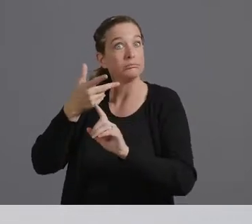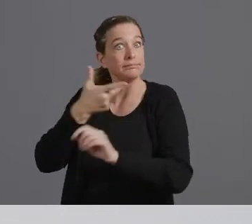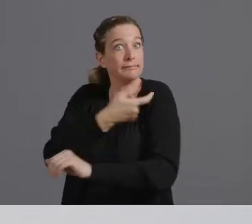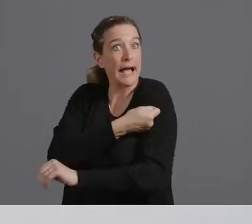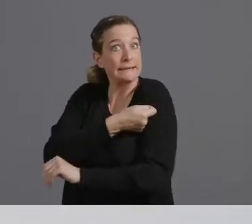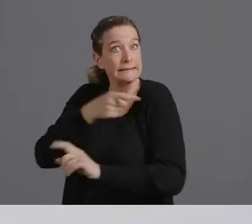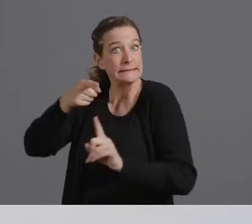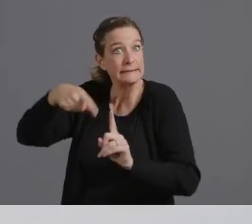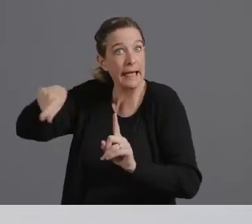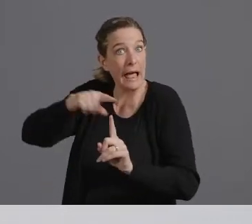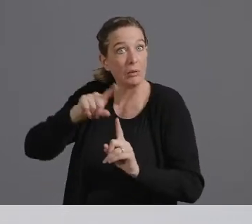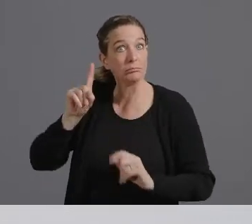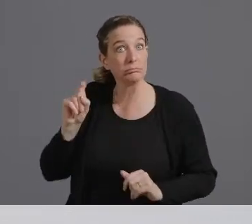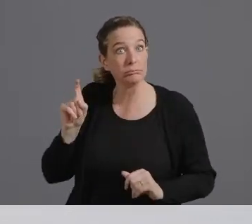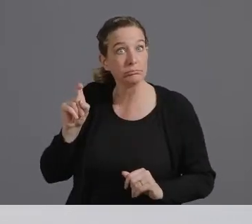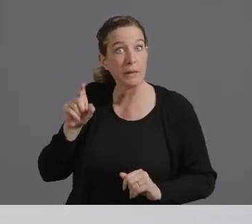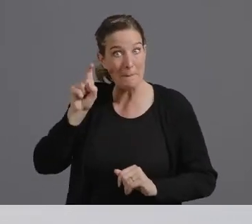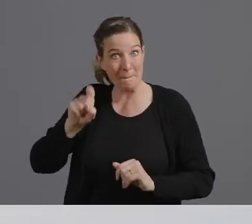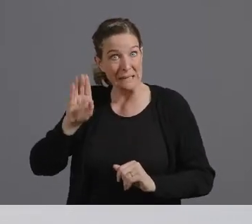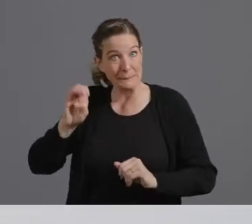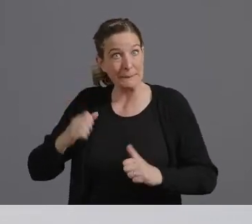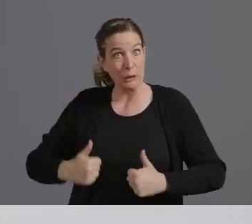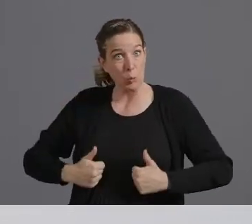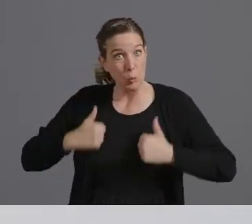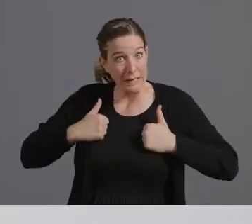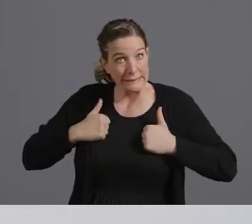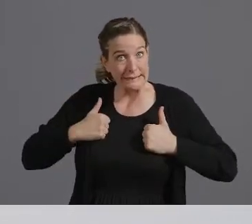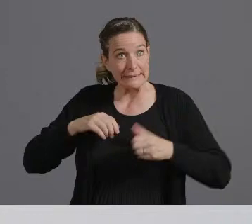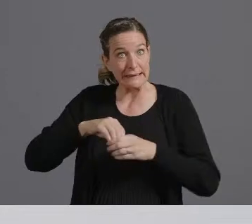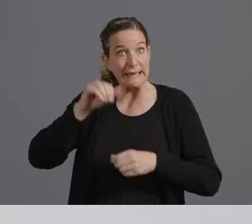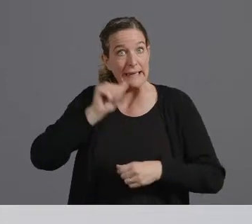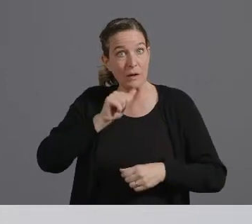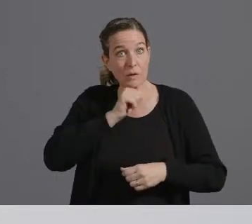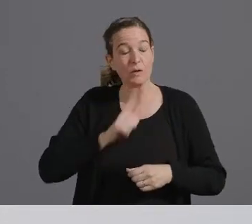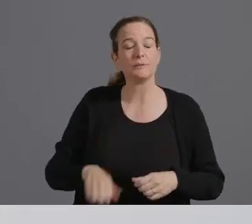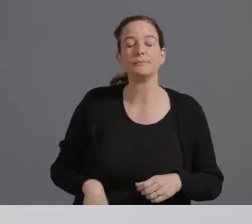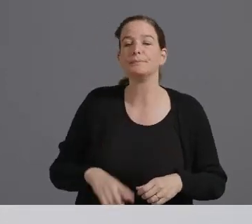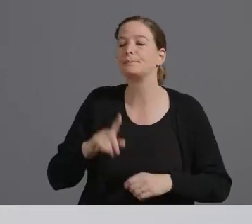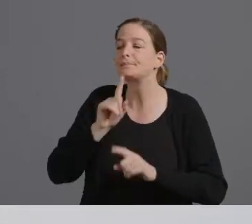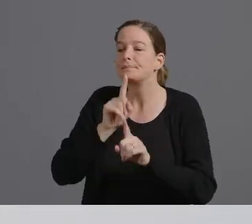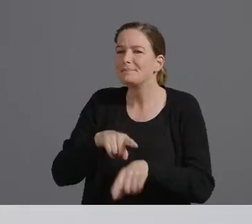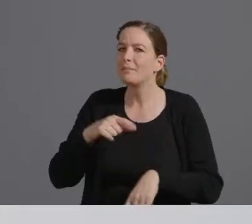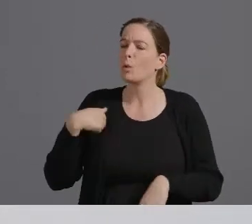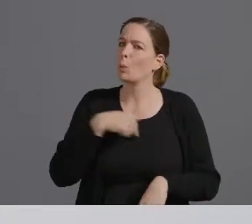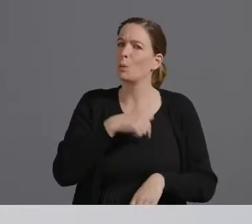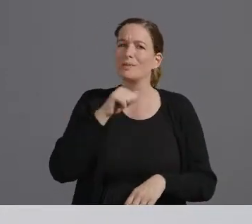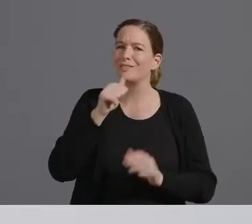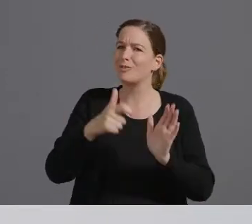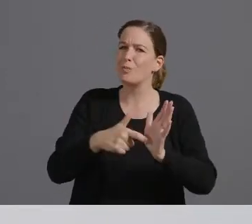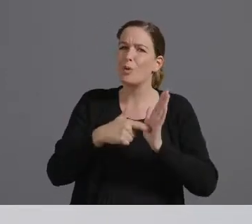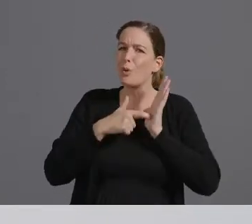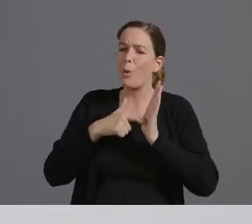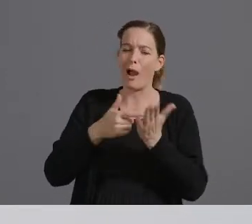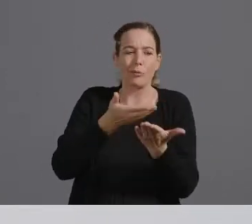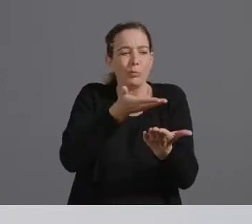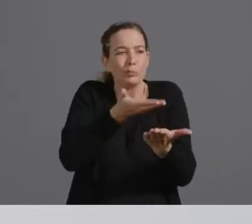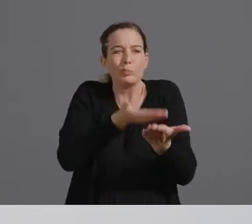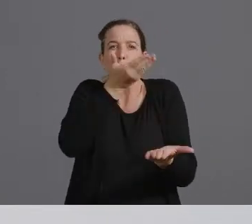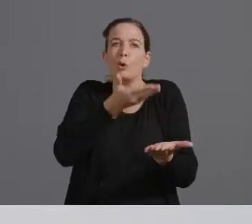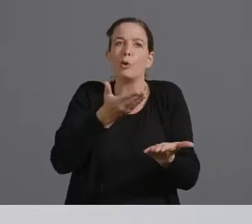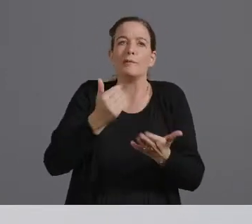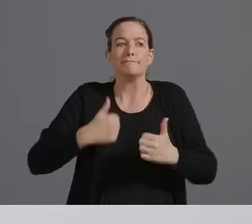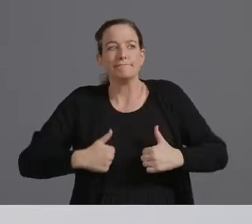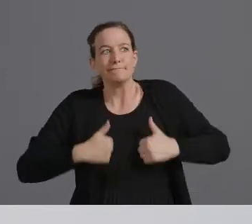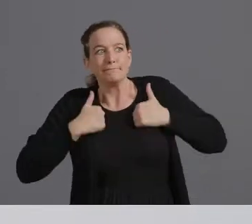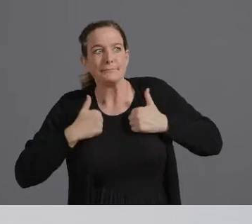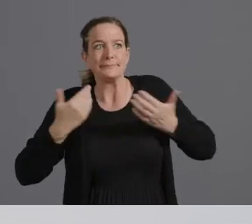So we don't require residency for vaccination in Arizona. Arizona is unique in the fact that